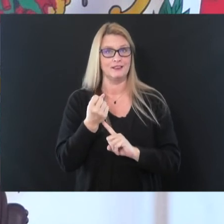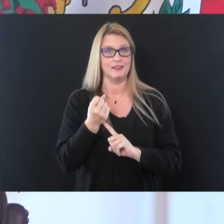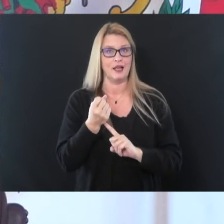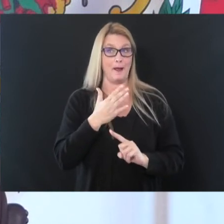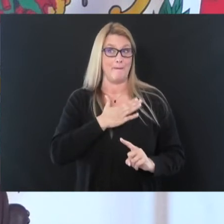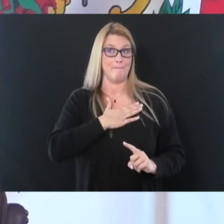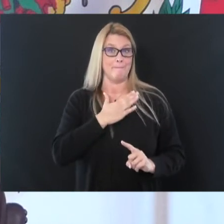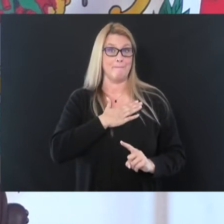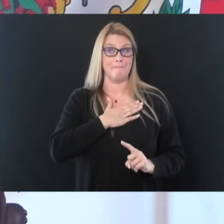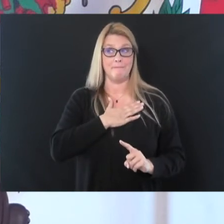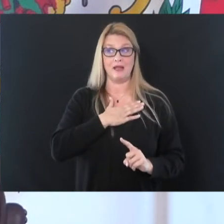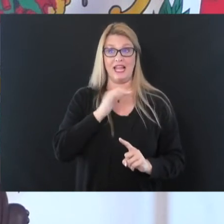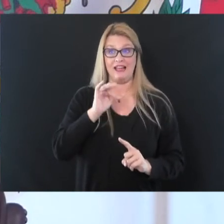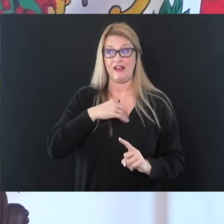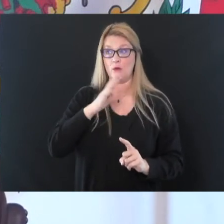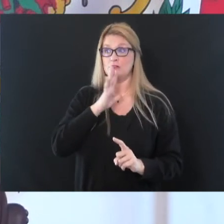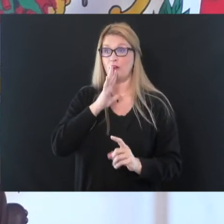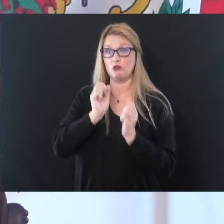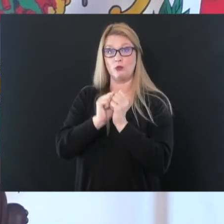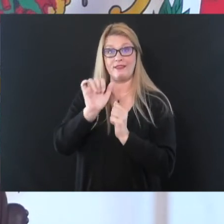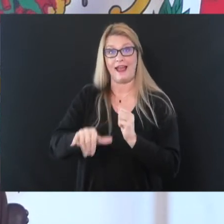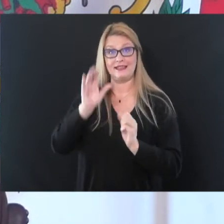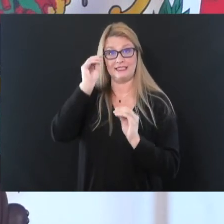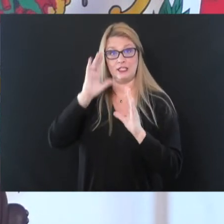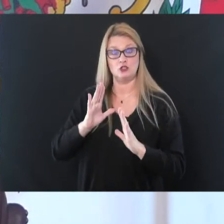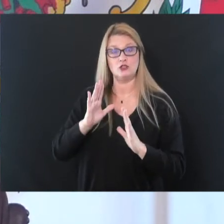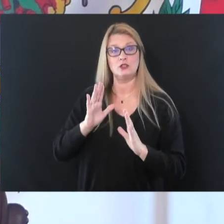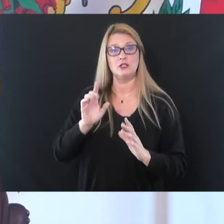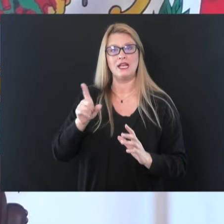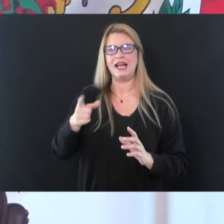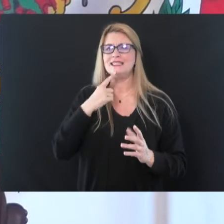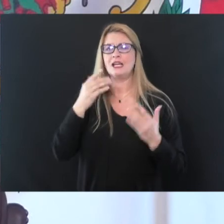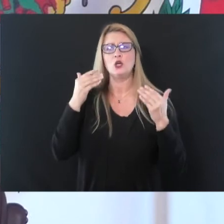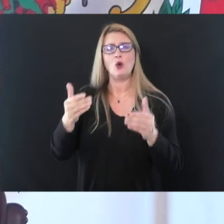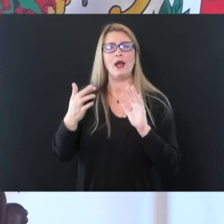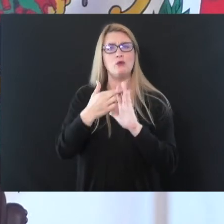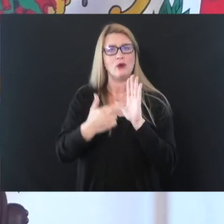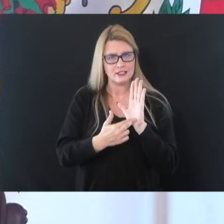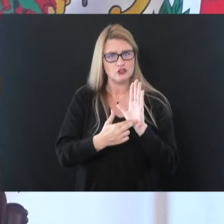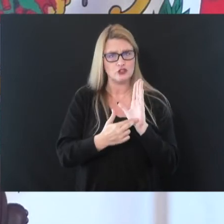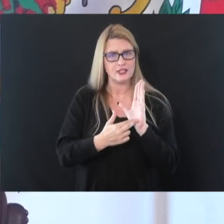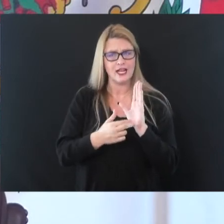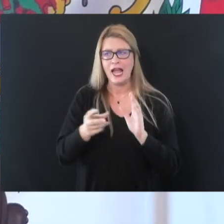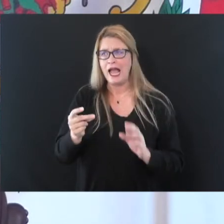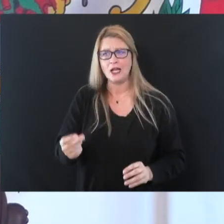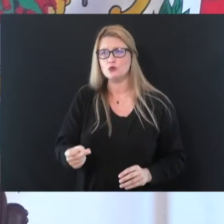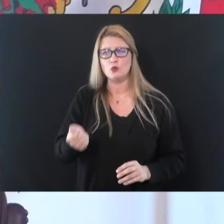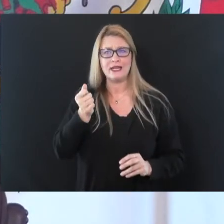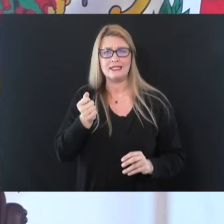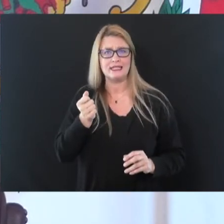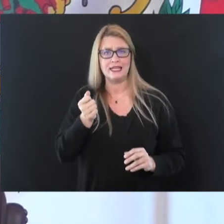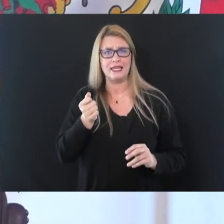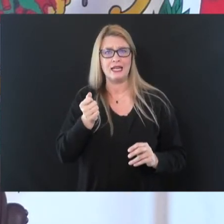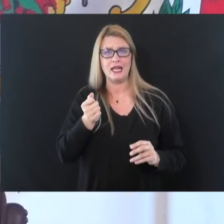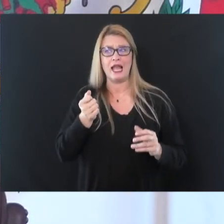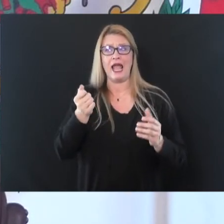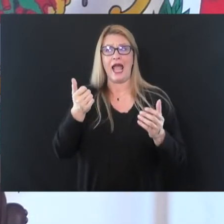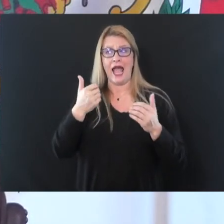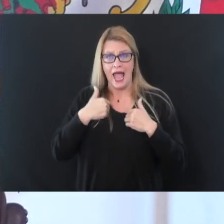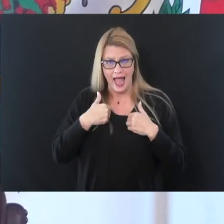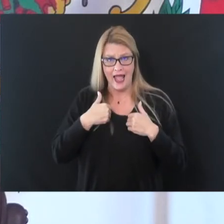say to that teacher that's 50 and under. I would say pre-register. As quickly as we can feasibly